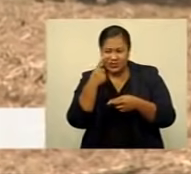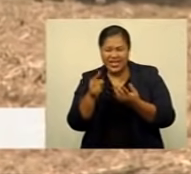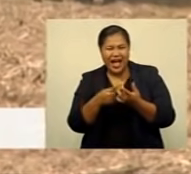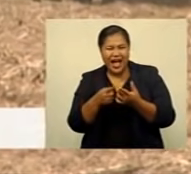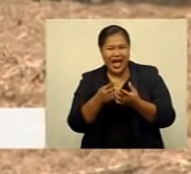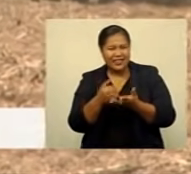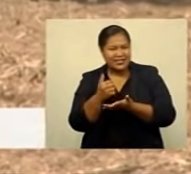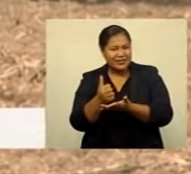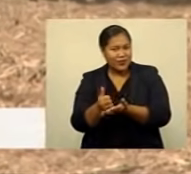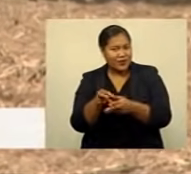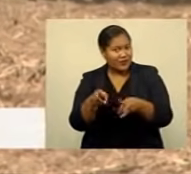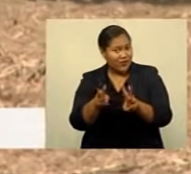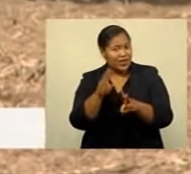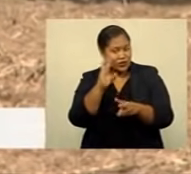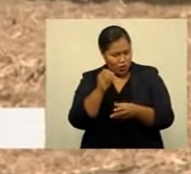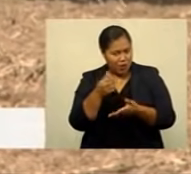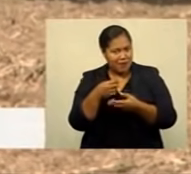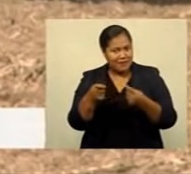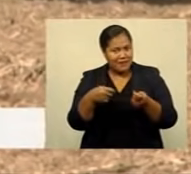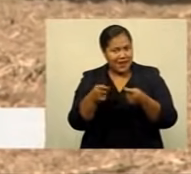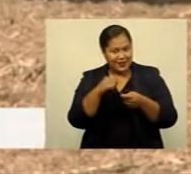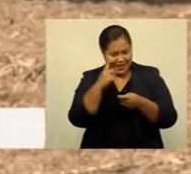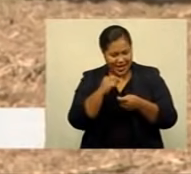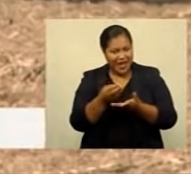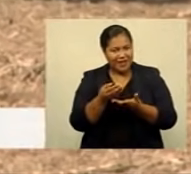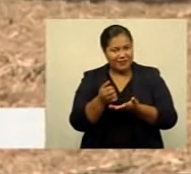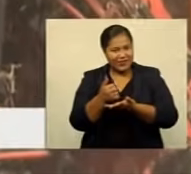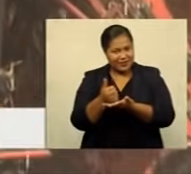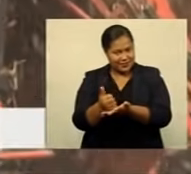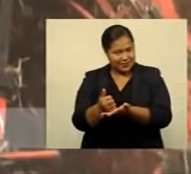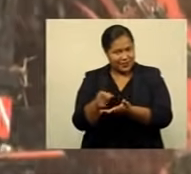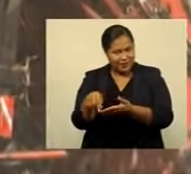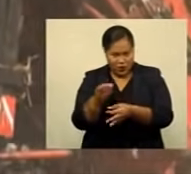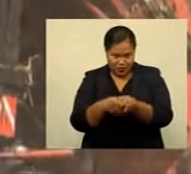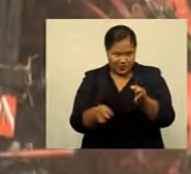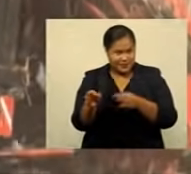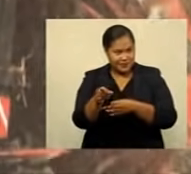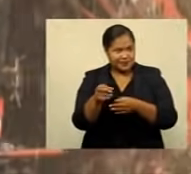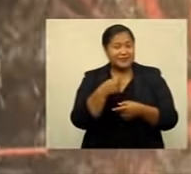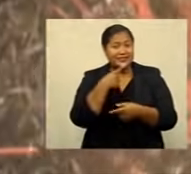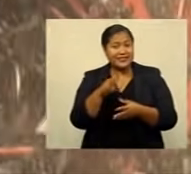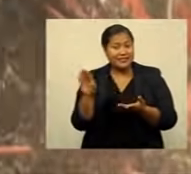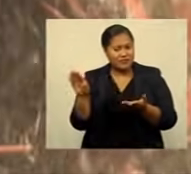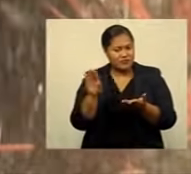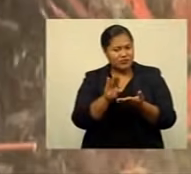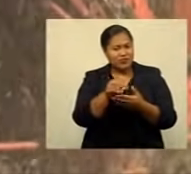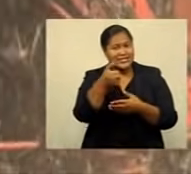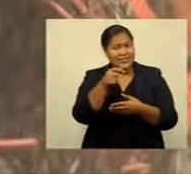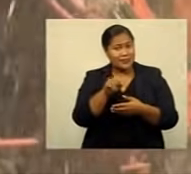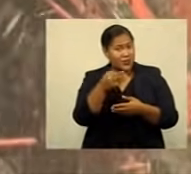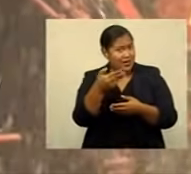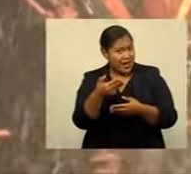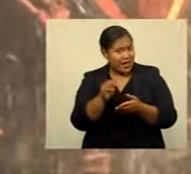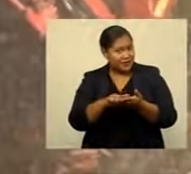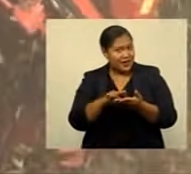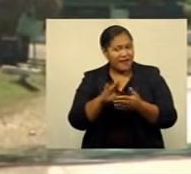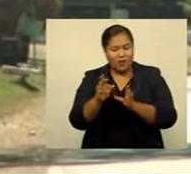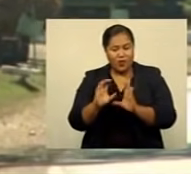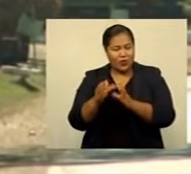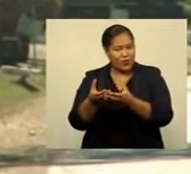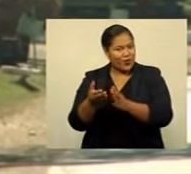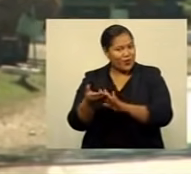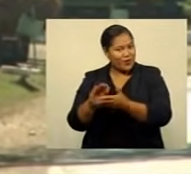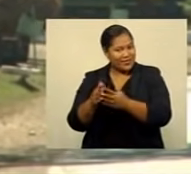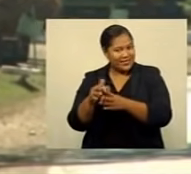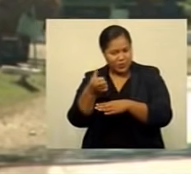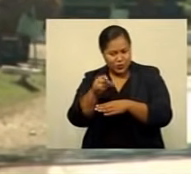have markets in Fiji as import substitutes. He also welcomed the allocation of $6.9 million for Committee for Better Utilization